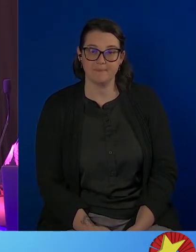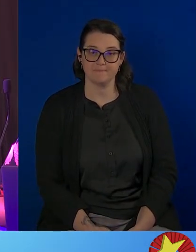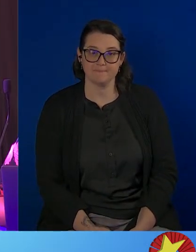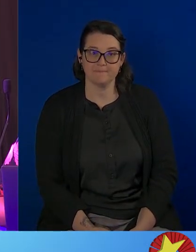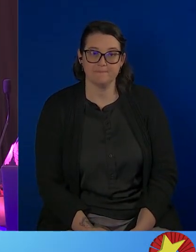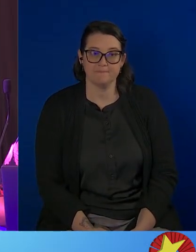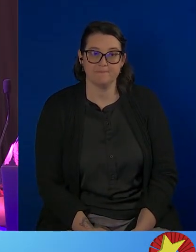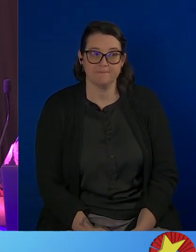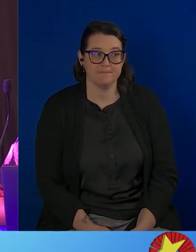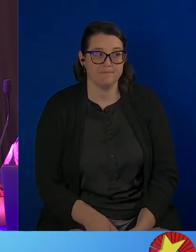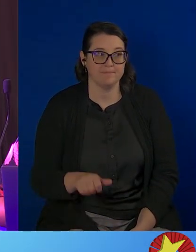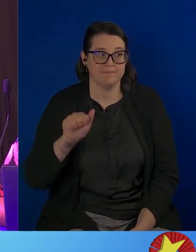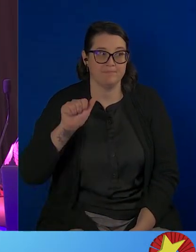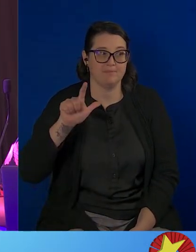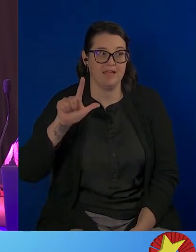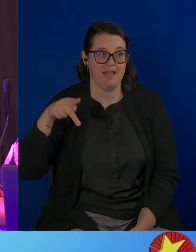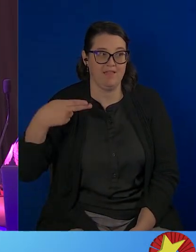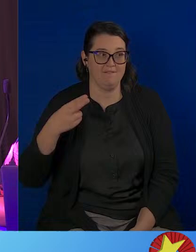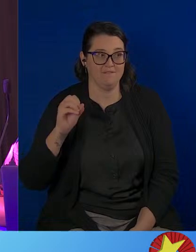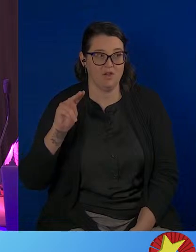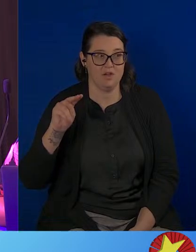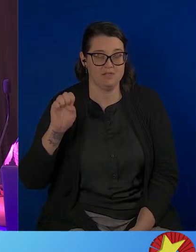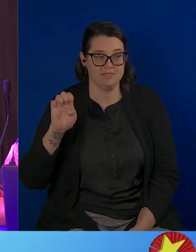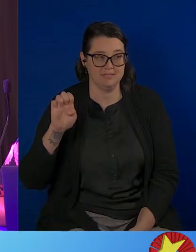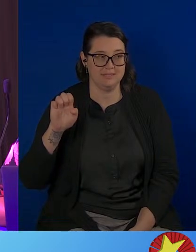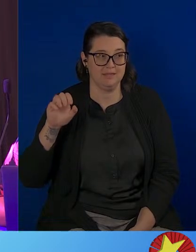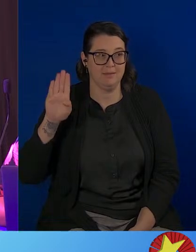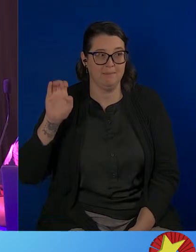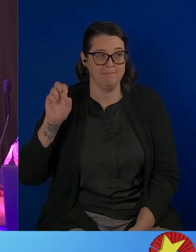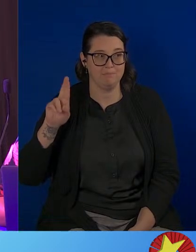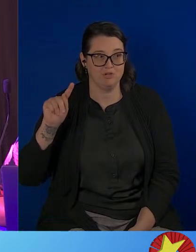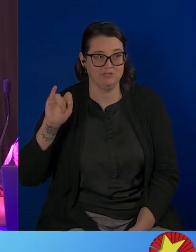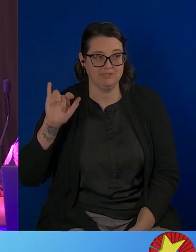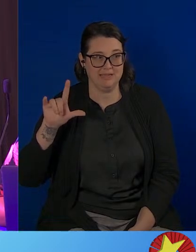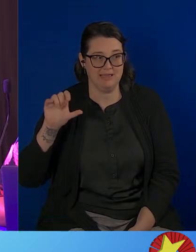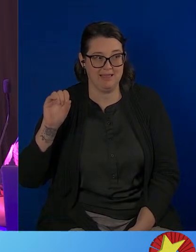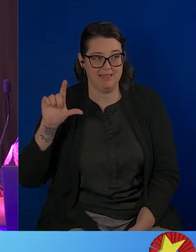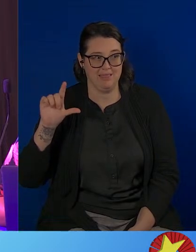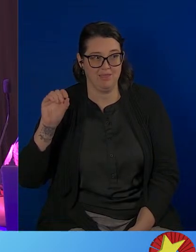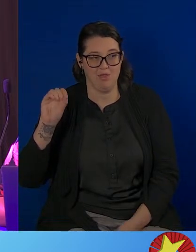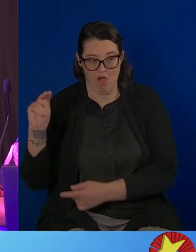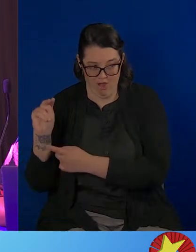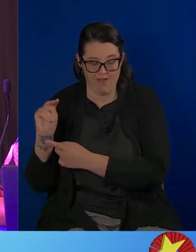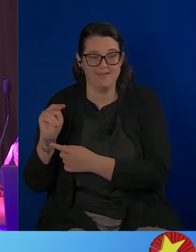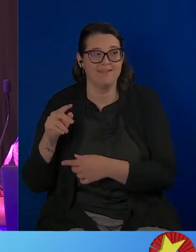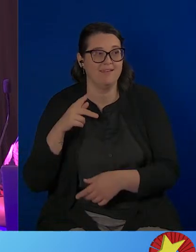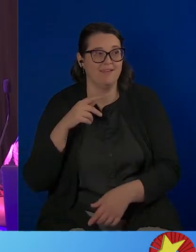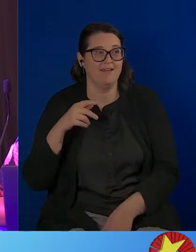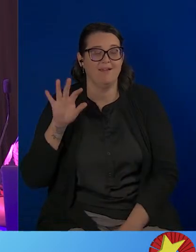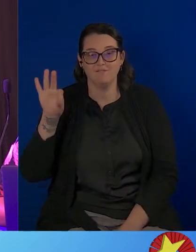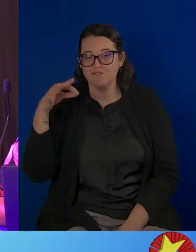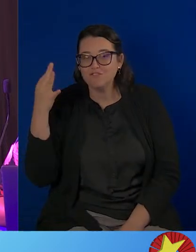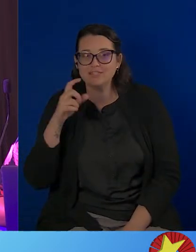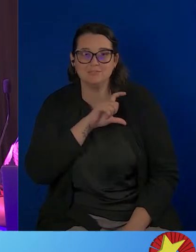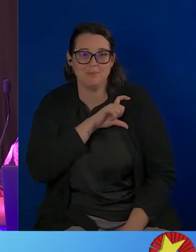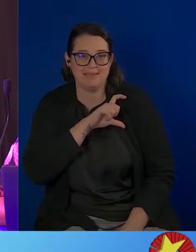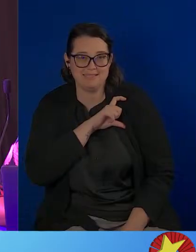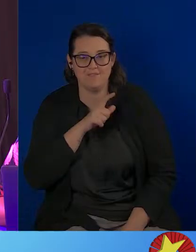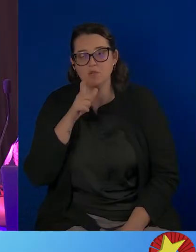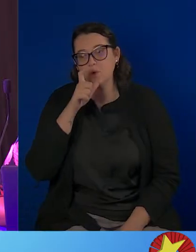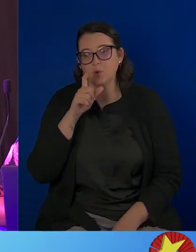Alphonse Bertillon, a French police officer from the 1800s, who was the pioneer of the